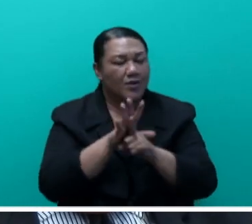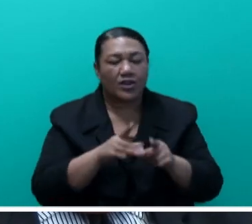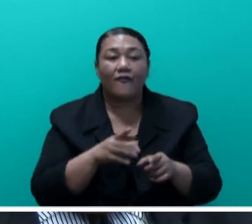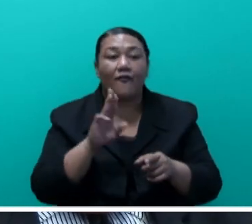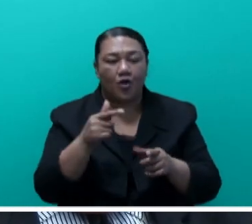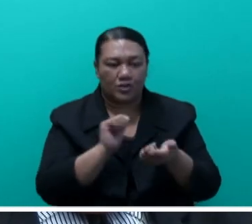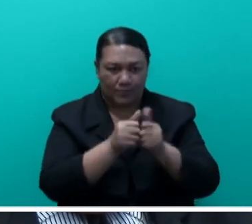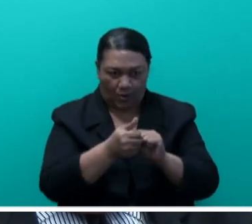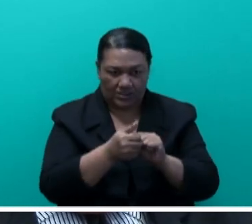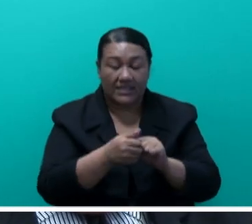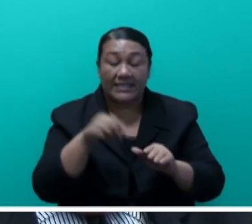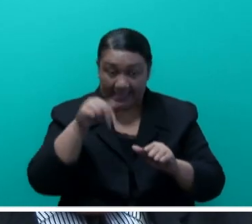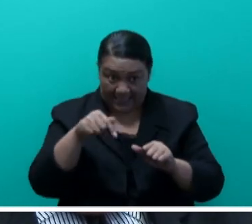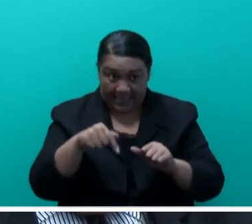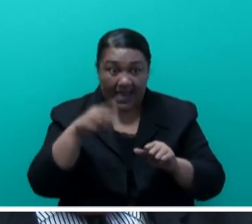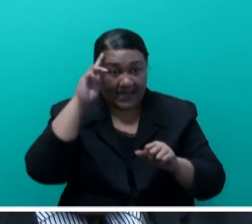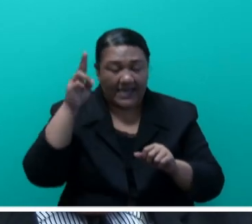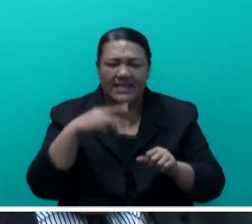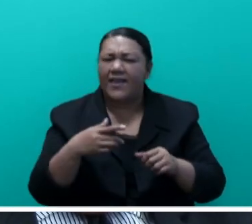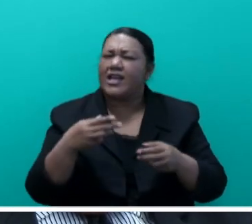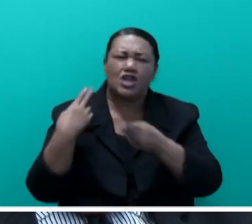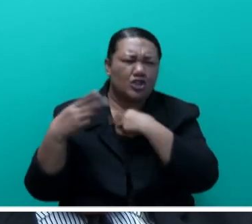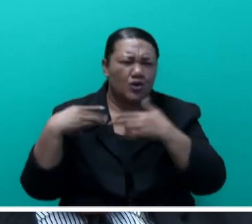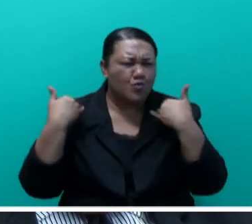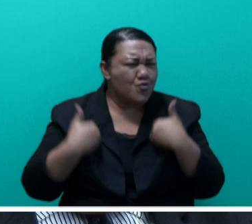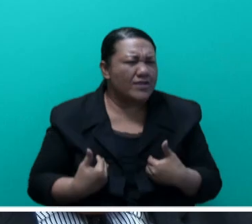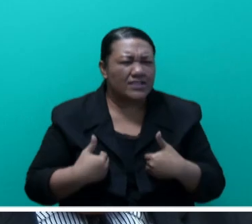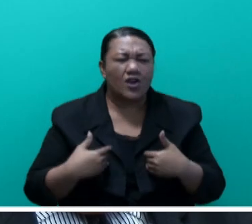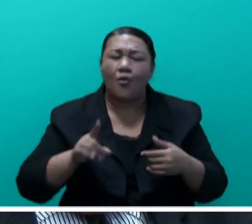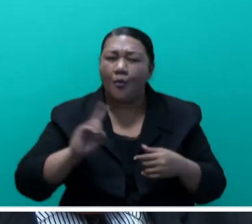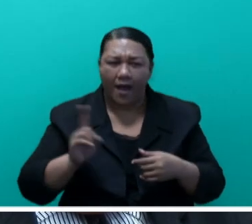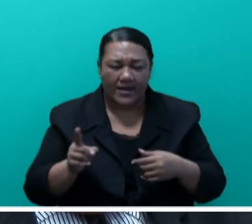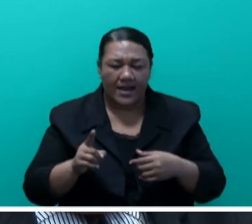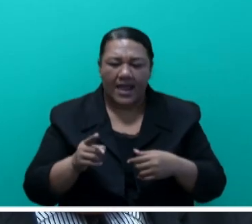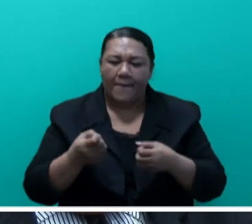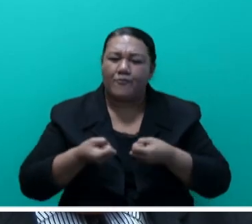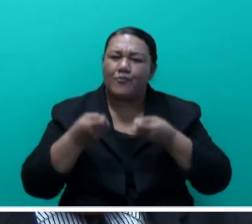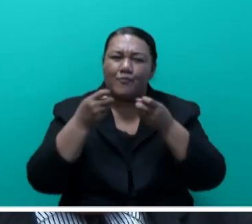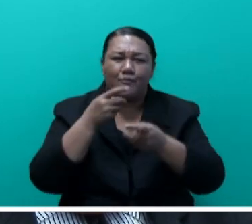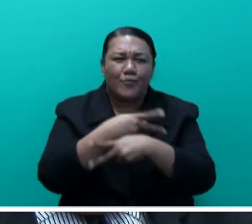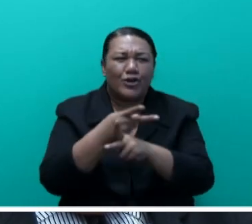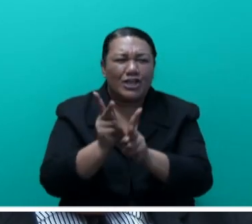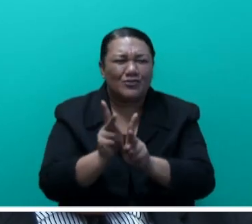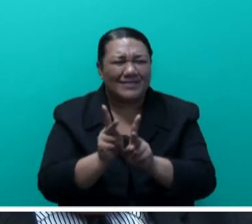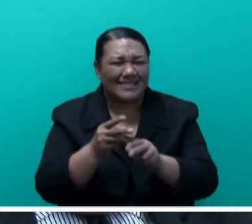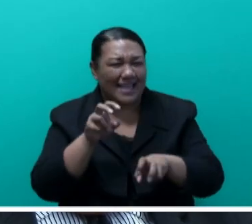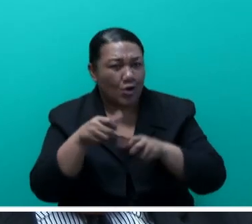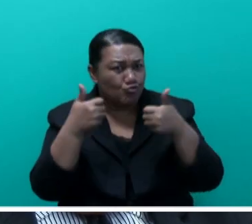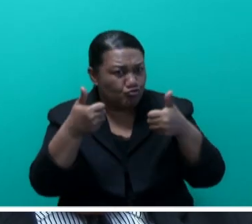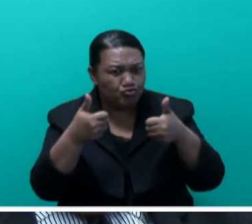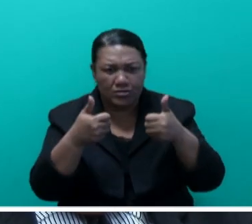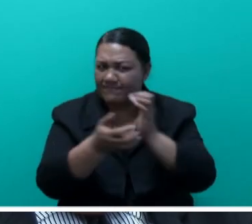Our nation has a rich history of producing world-class athletes, And this policy aims to build on